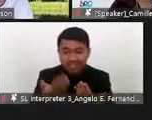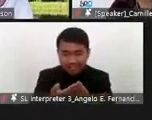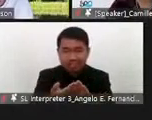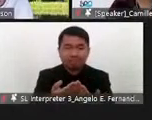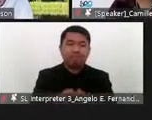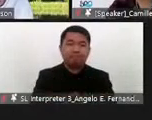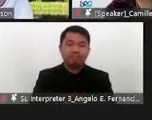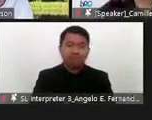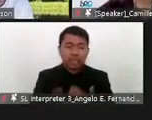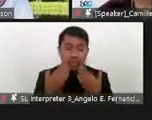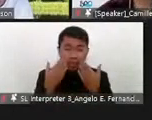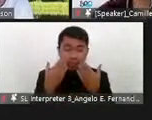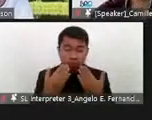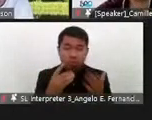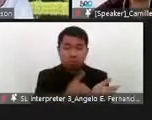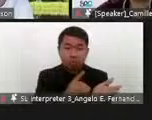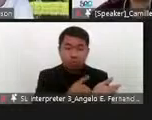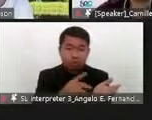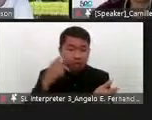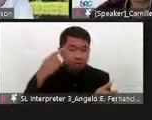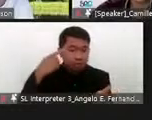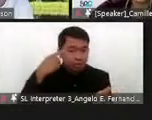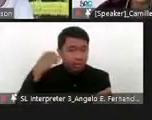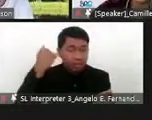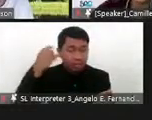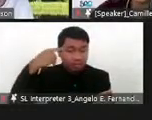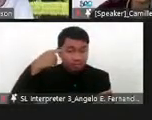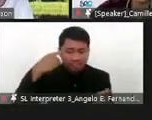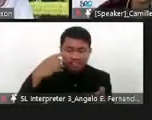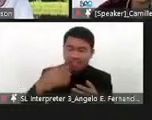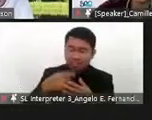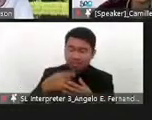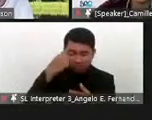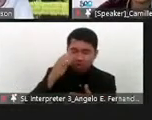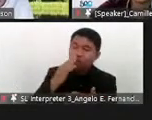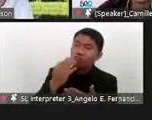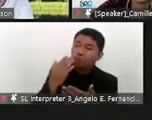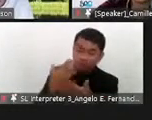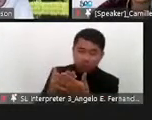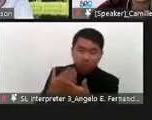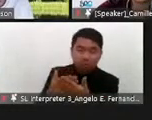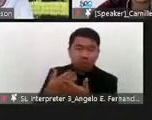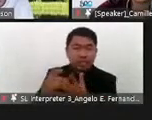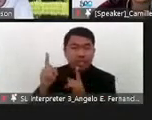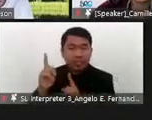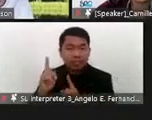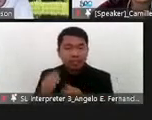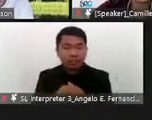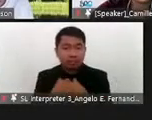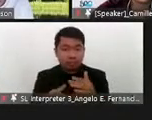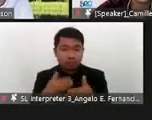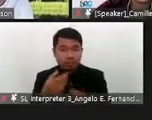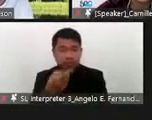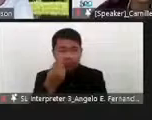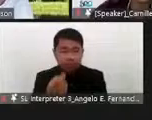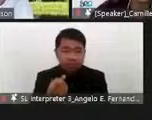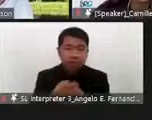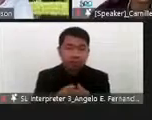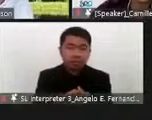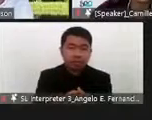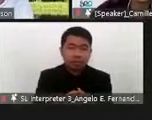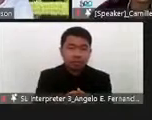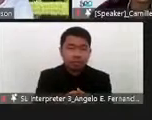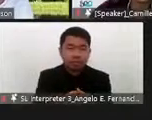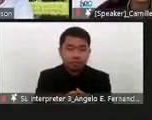Thank you, Dr. Peterson, for that comprehensive answer. So our next question is addressed to, again, to